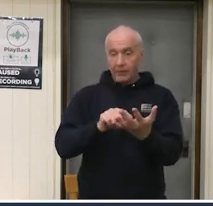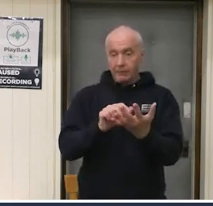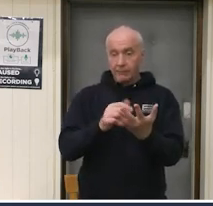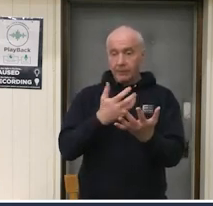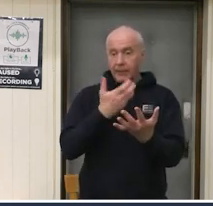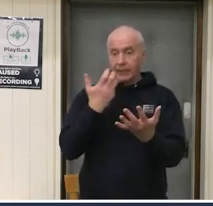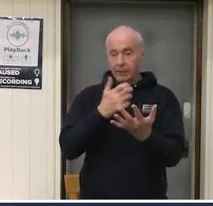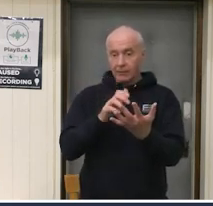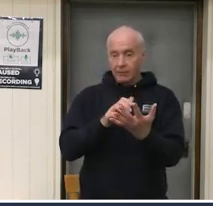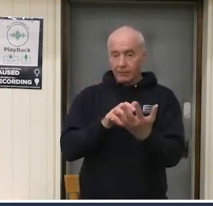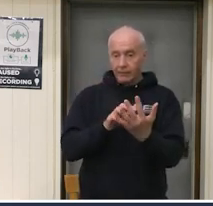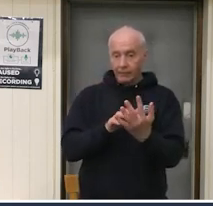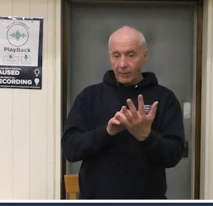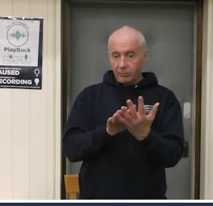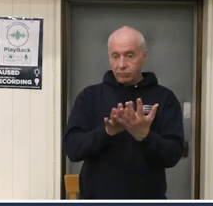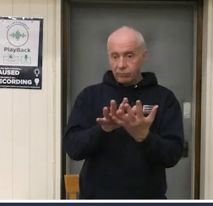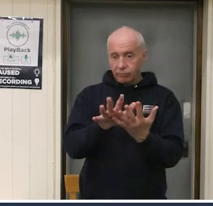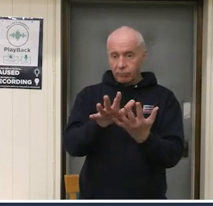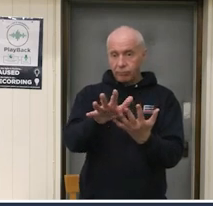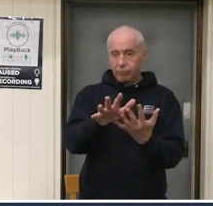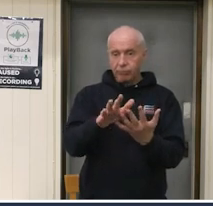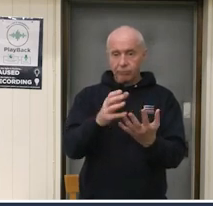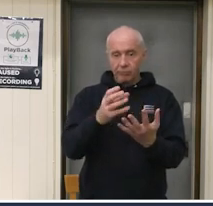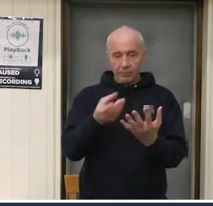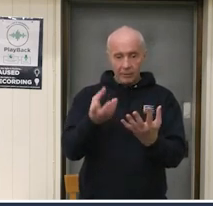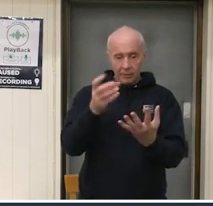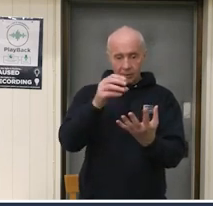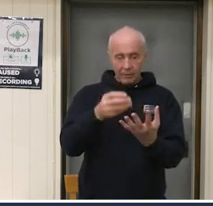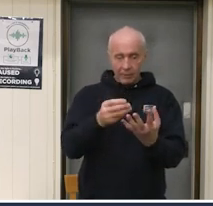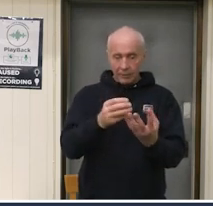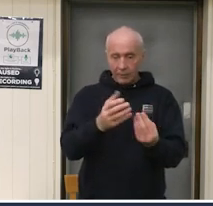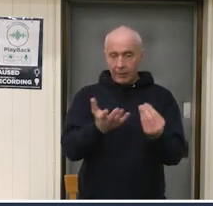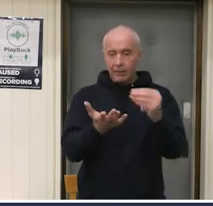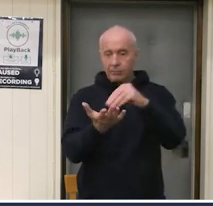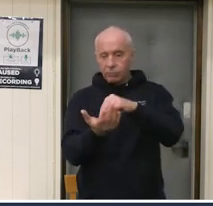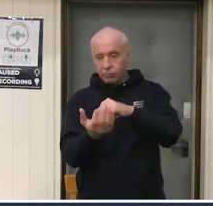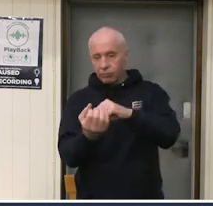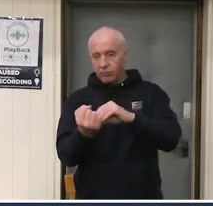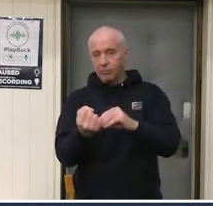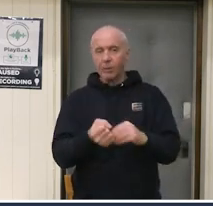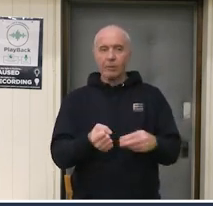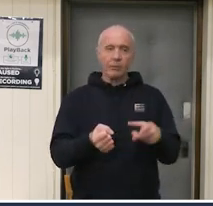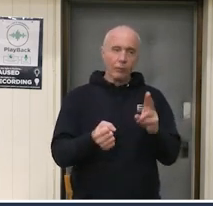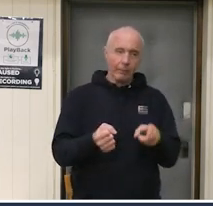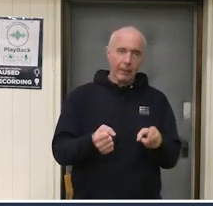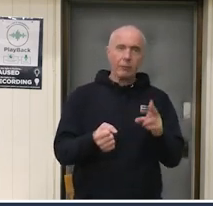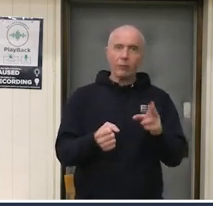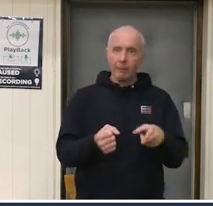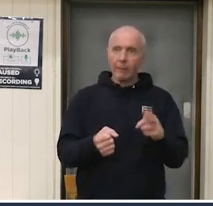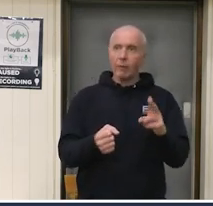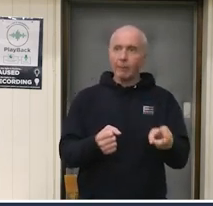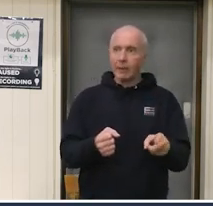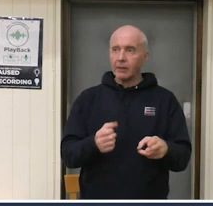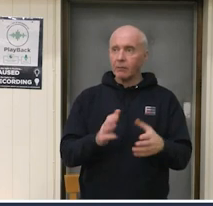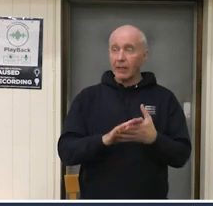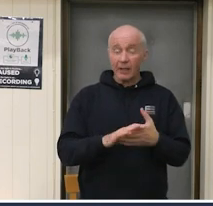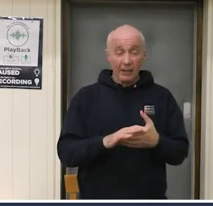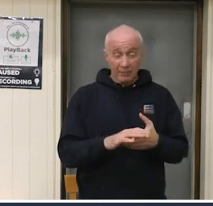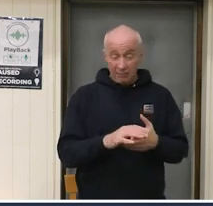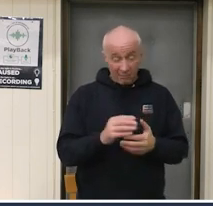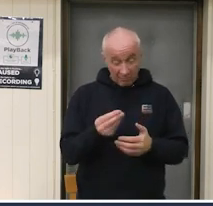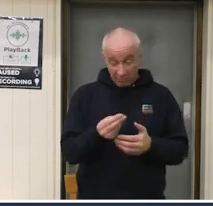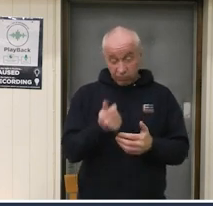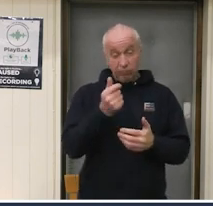this sphere. All right, and it just gobbles it up. But then we have to do this over and over again, right? So it's done in fractions of a